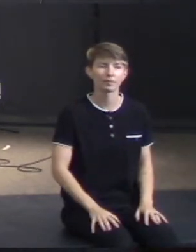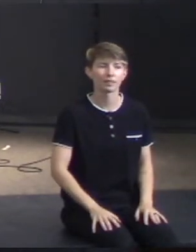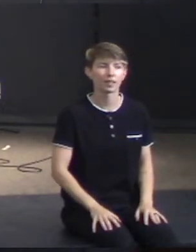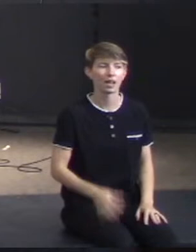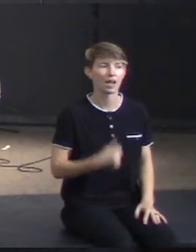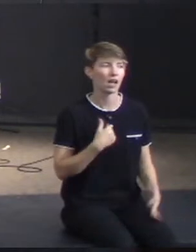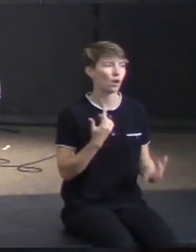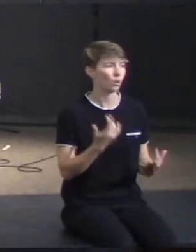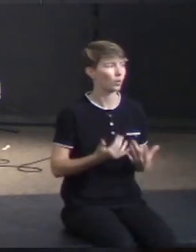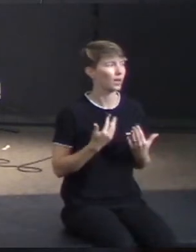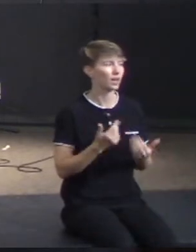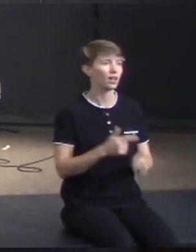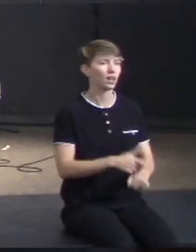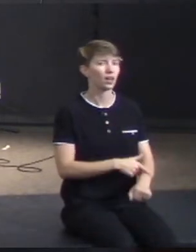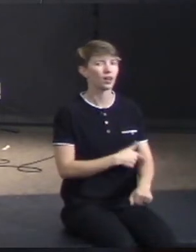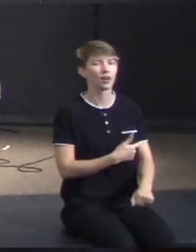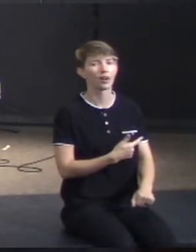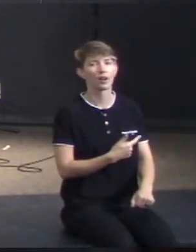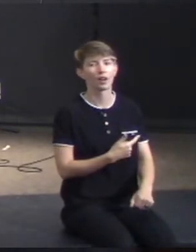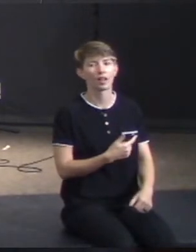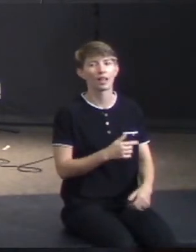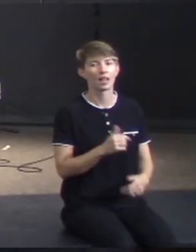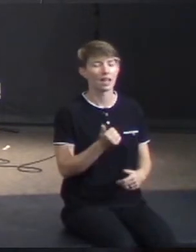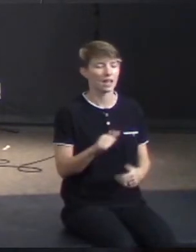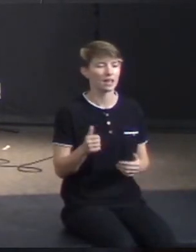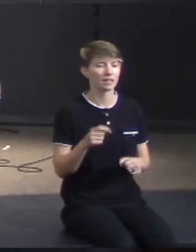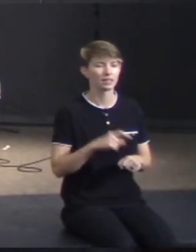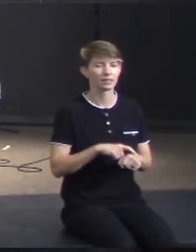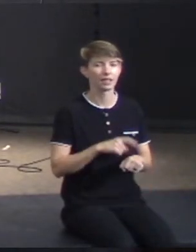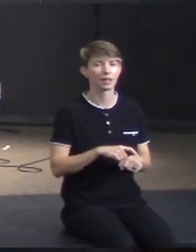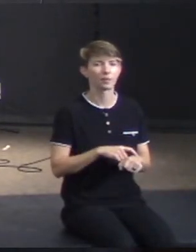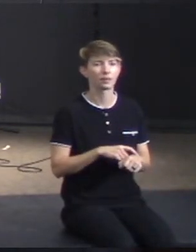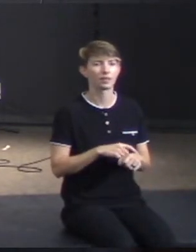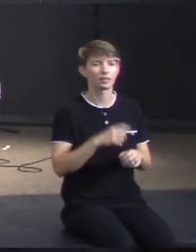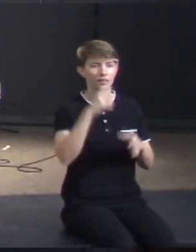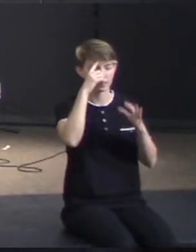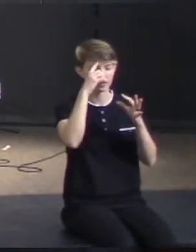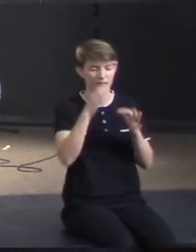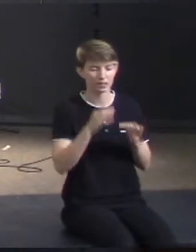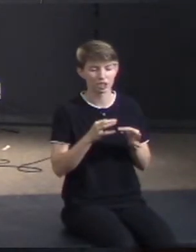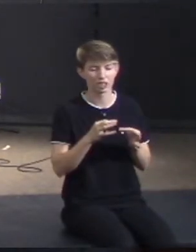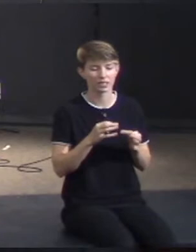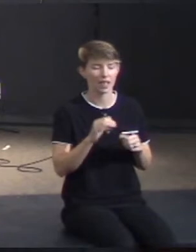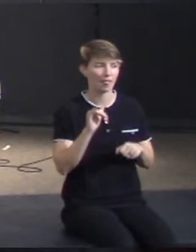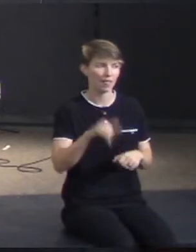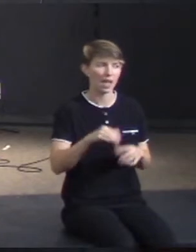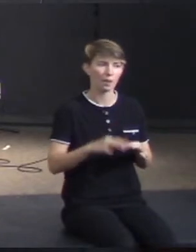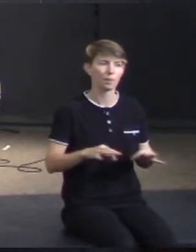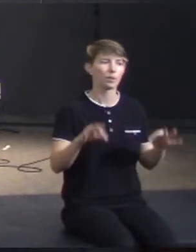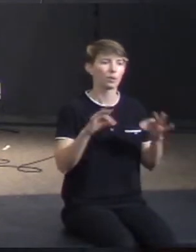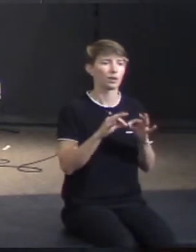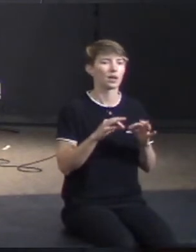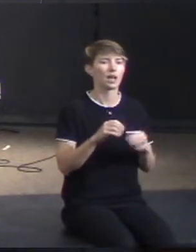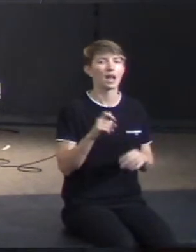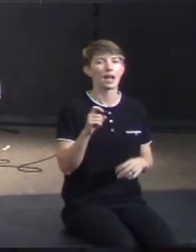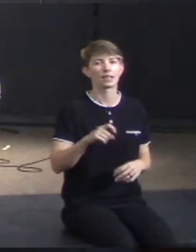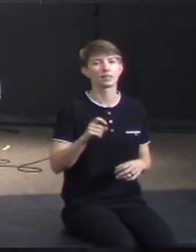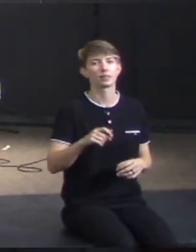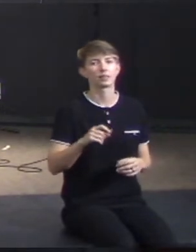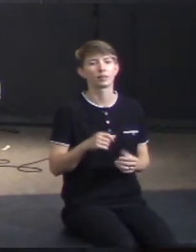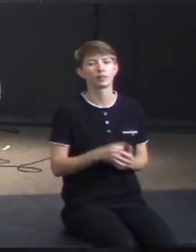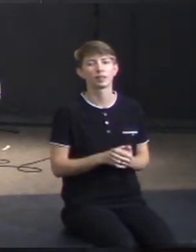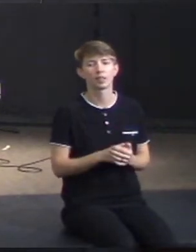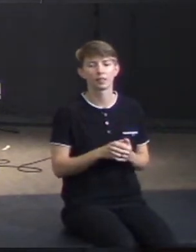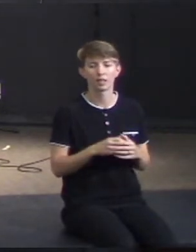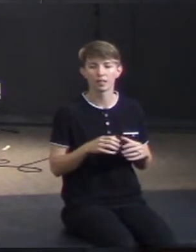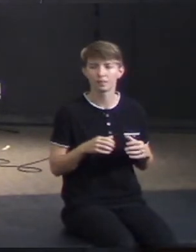I waited a little bit longer because anytime a decision's that important, it has to be prayerfully done. Still didn't hear,